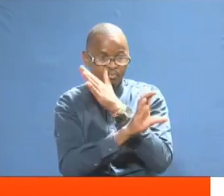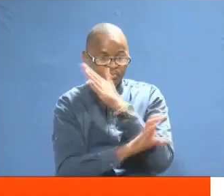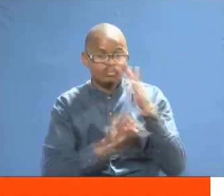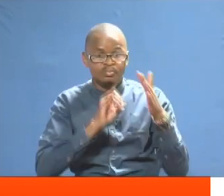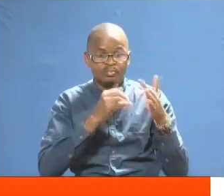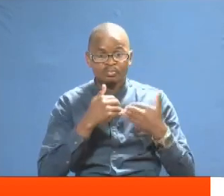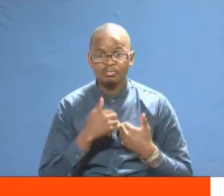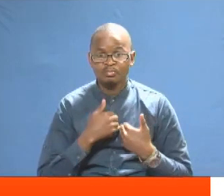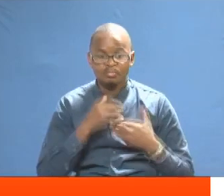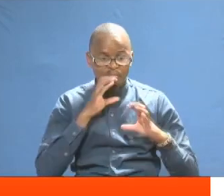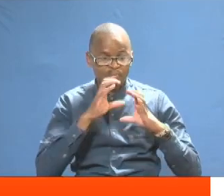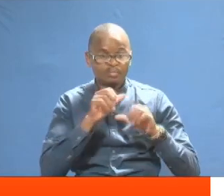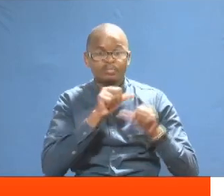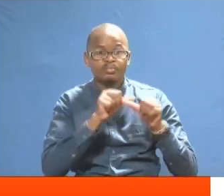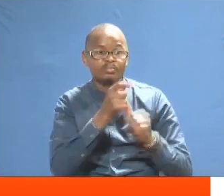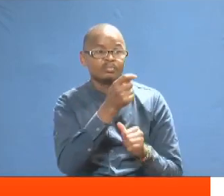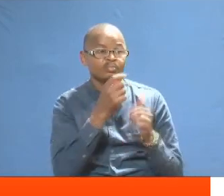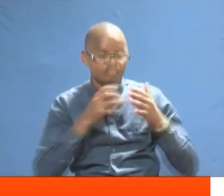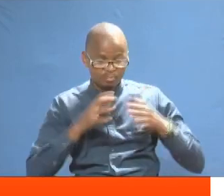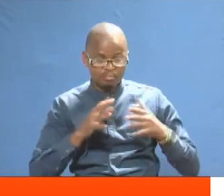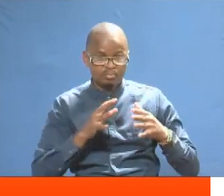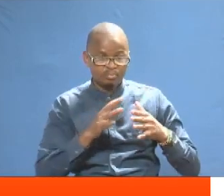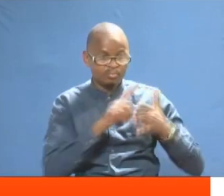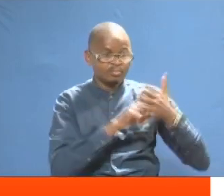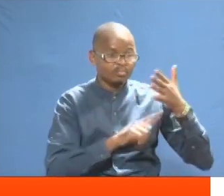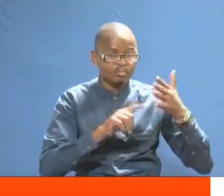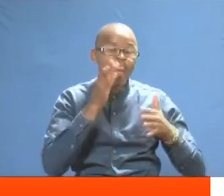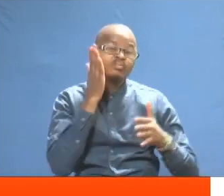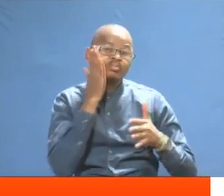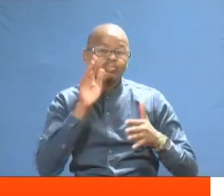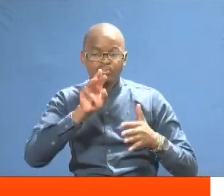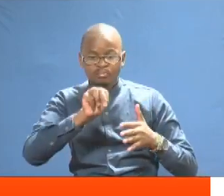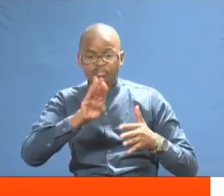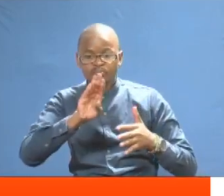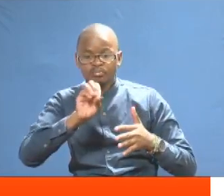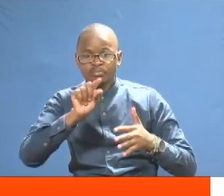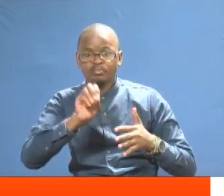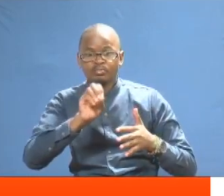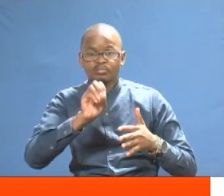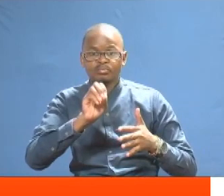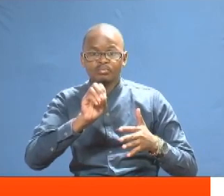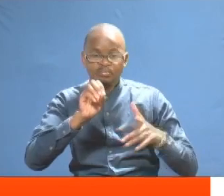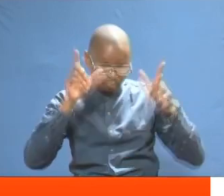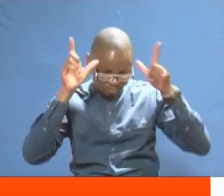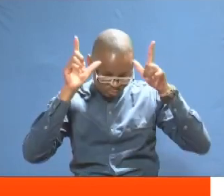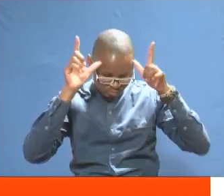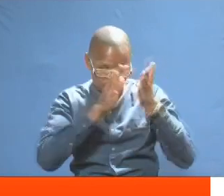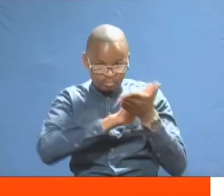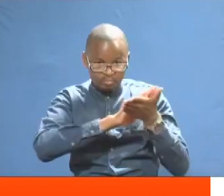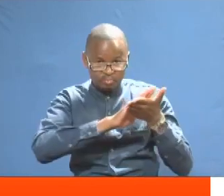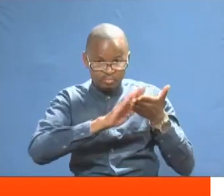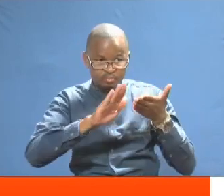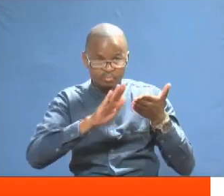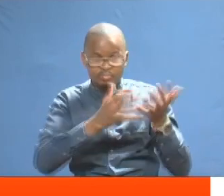is to have a conversation about the small people. What you call mama mbogas, border riders, the car wash guys,